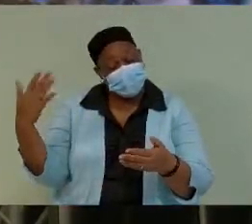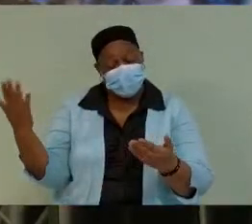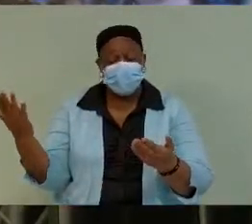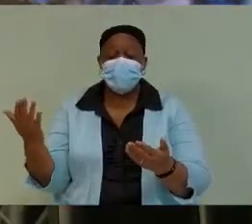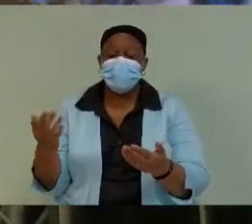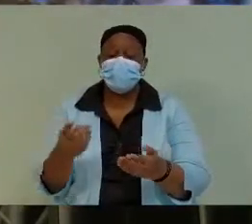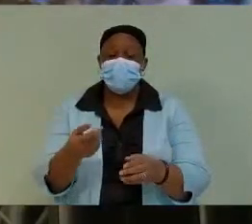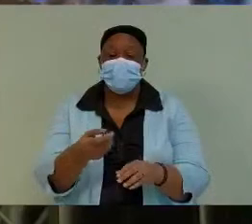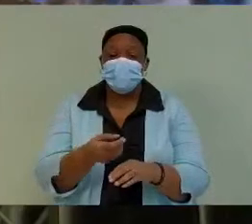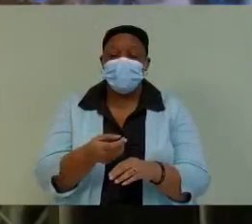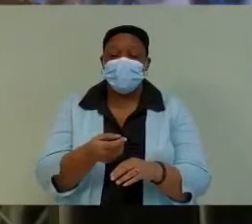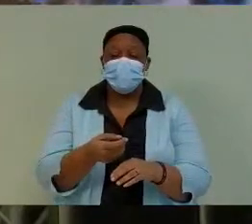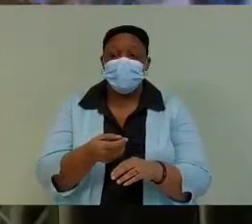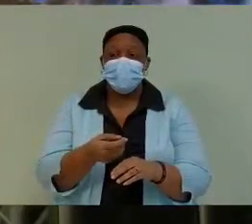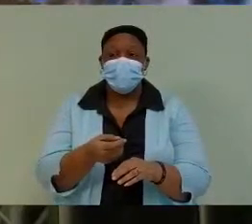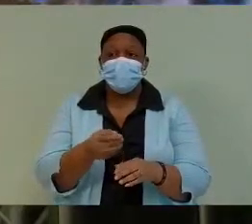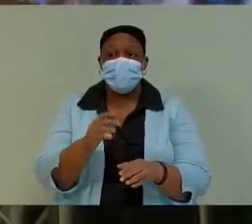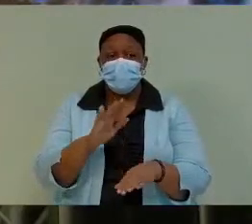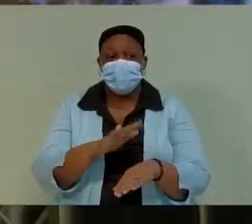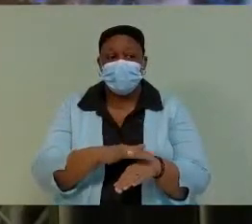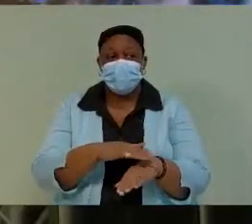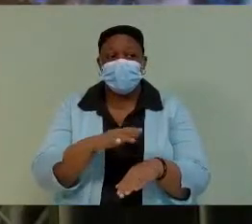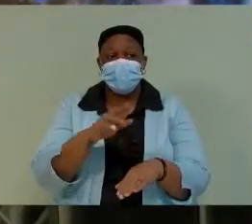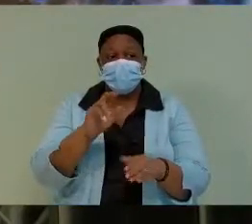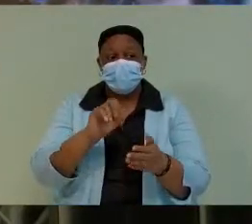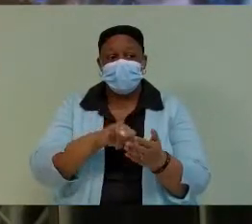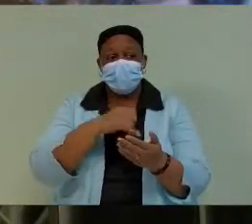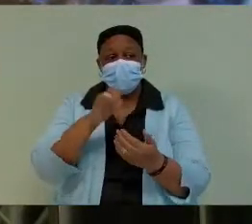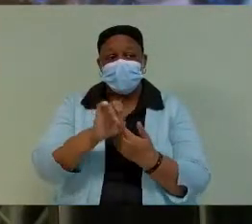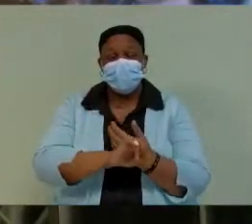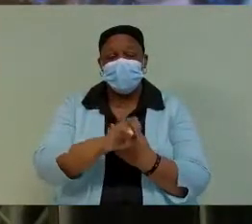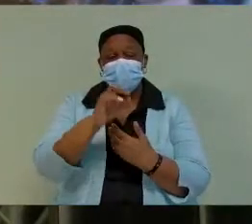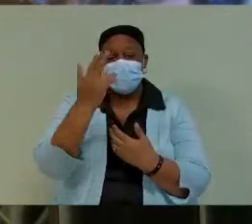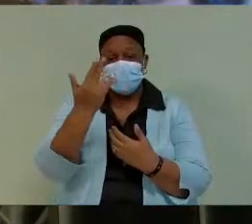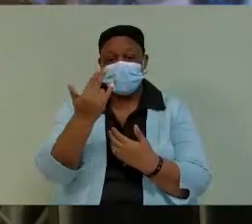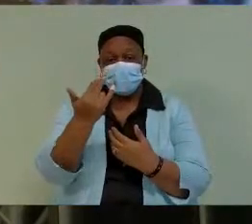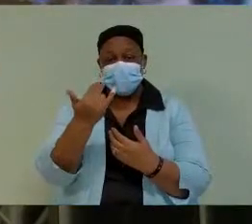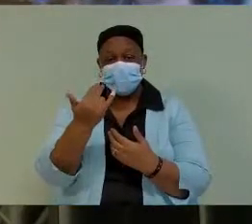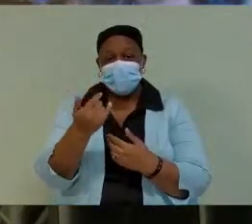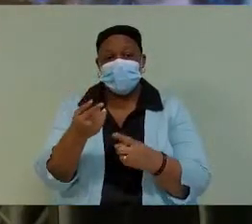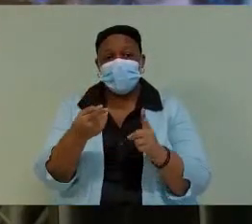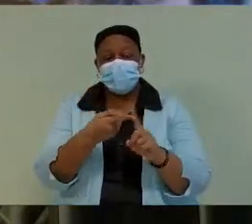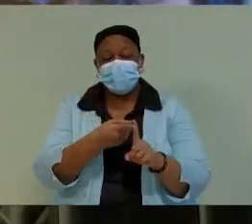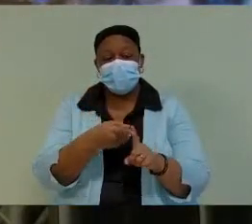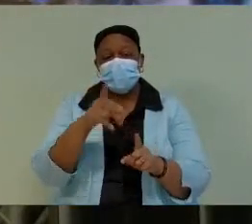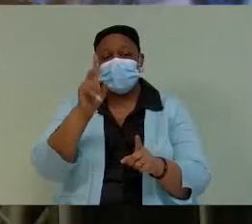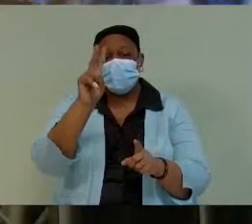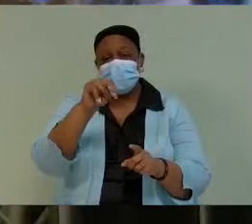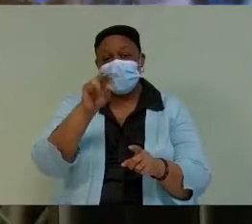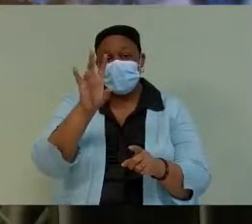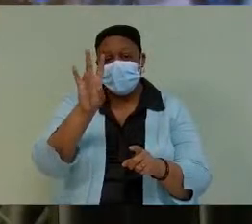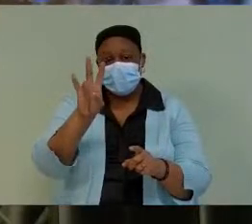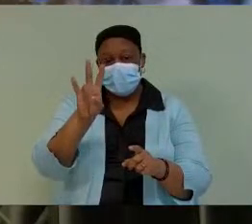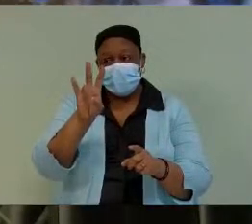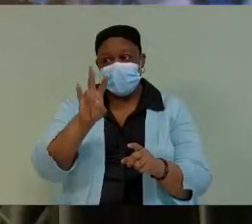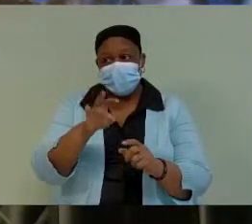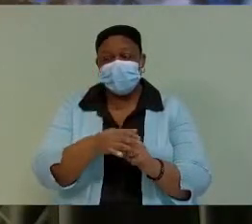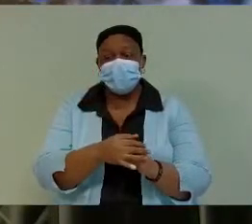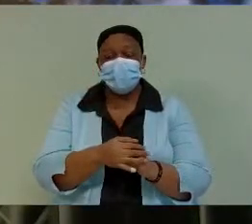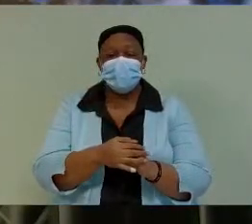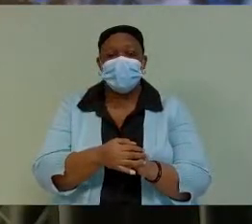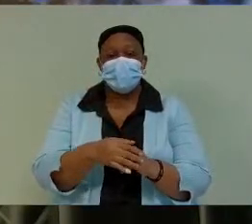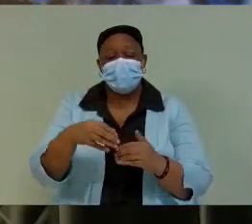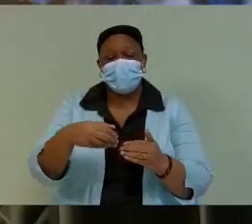new regulations, which commenced on June 13th, will run until June 27th. The